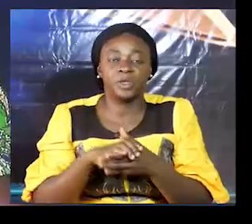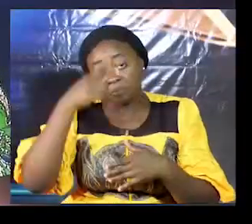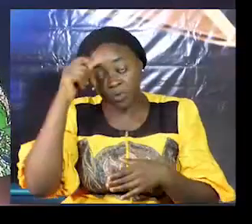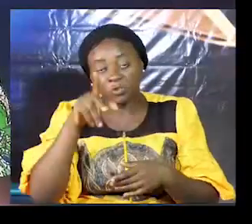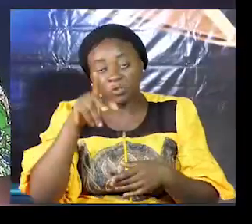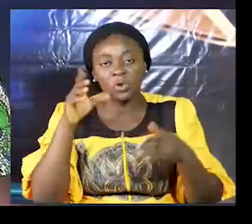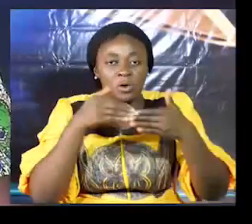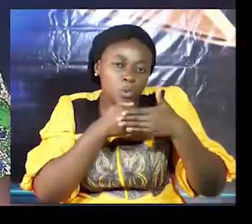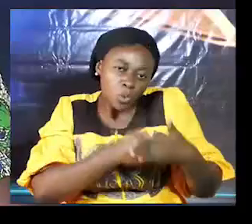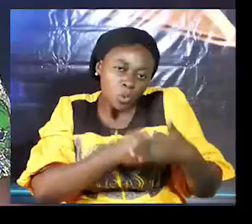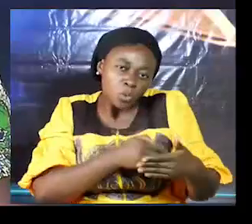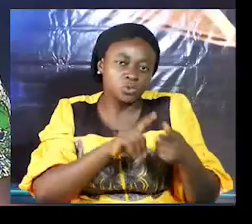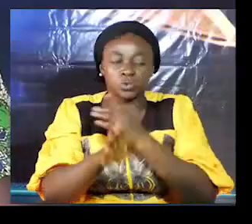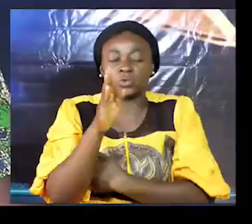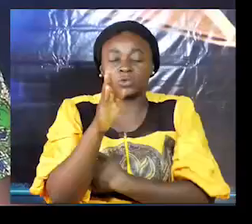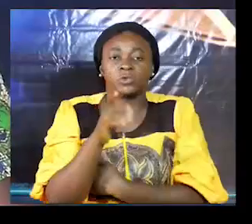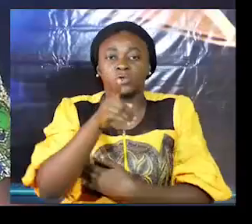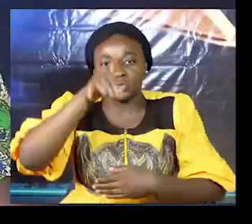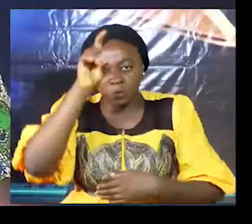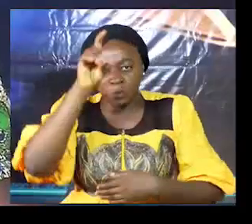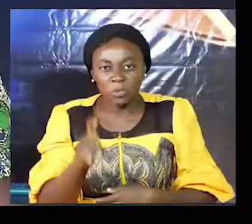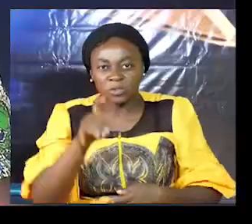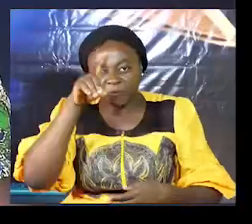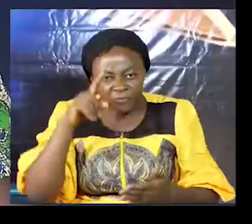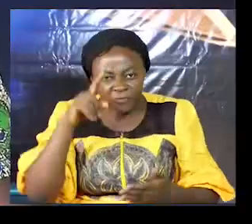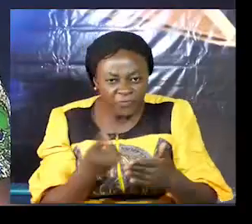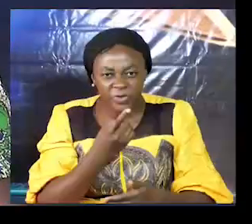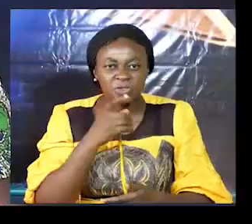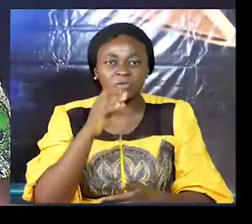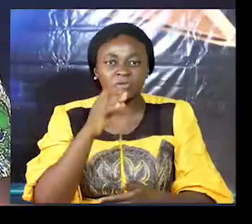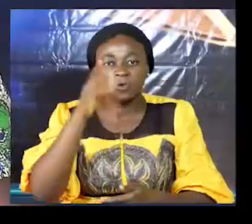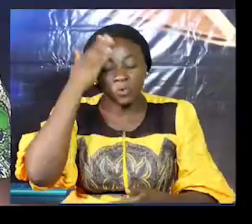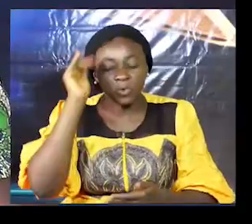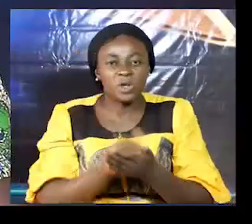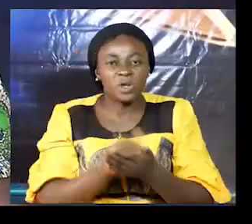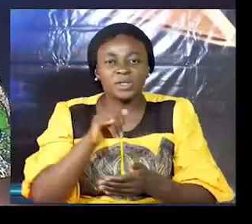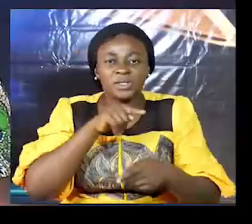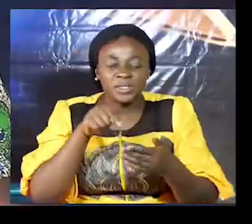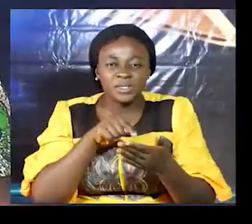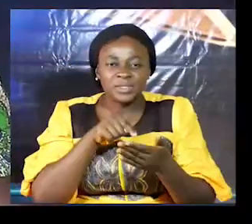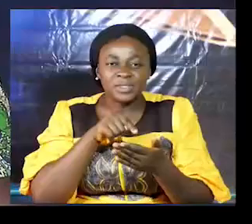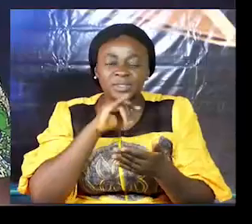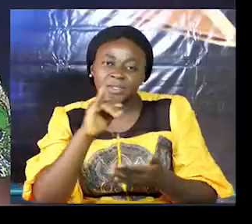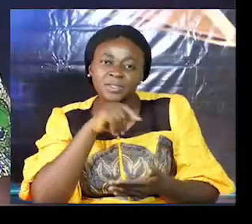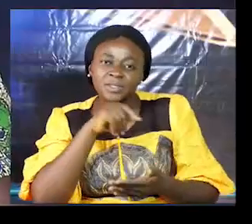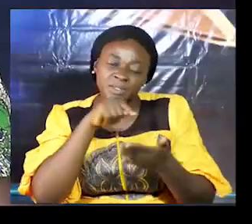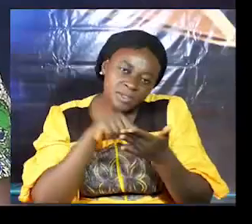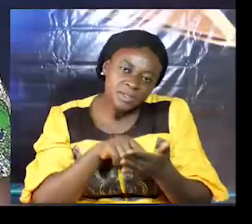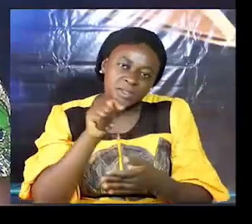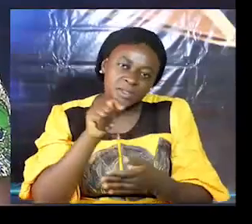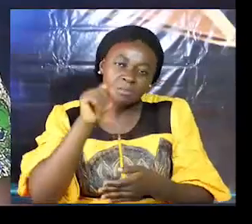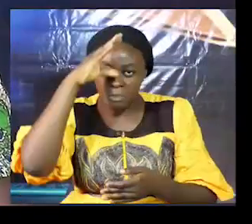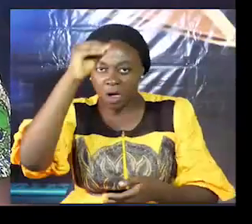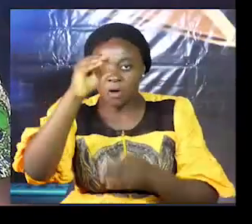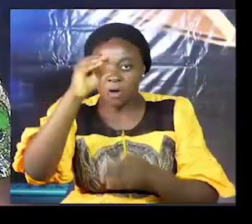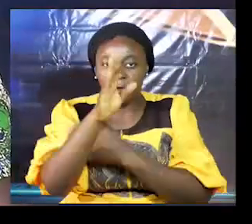first. You must first of all know, is this the man God wants me to marry, before talking of falling in love. Shun